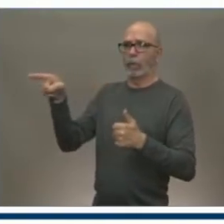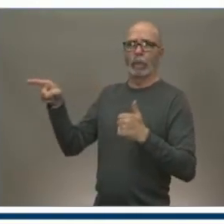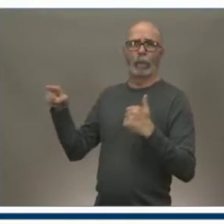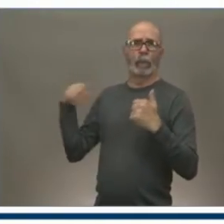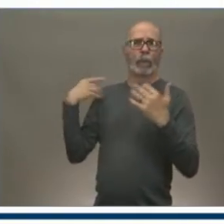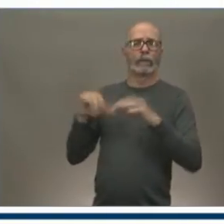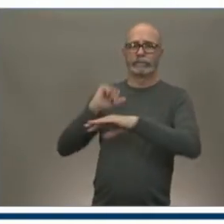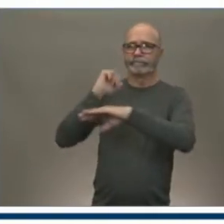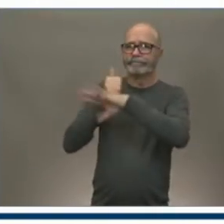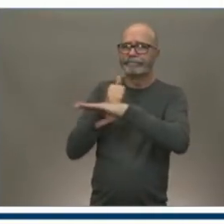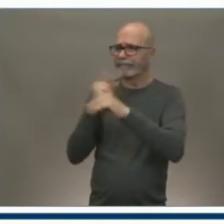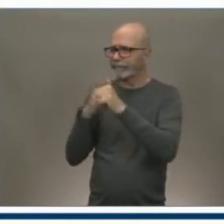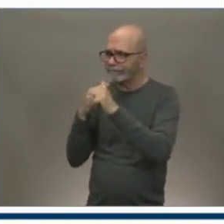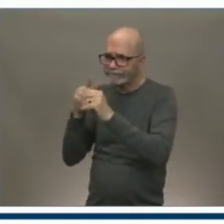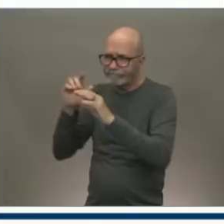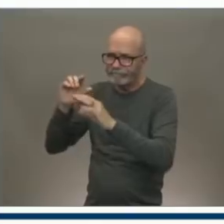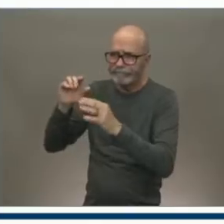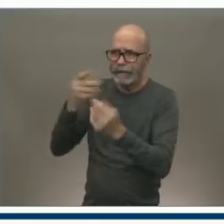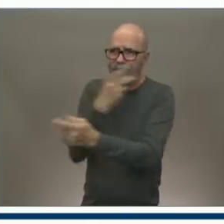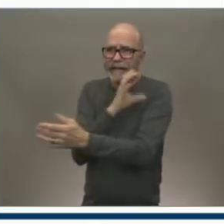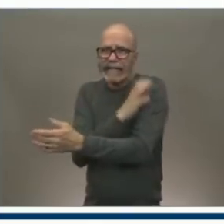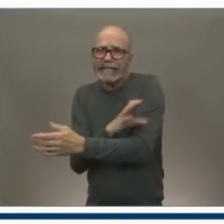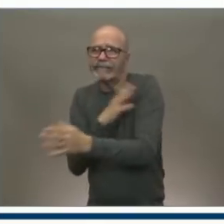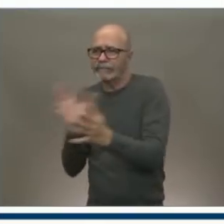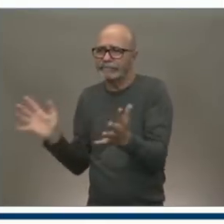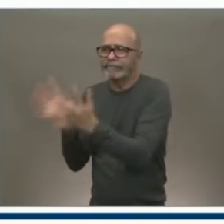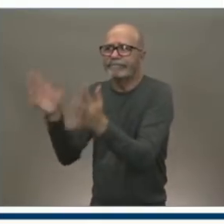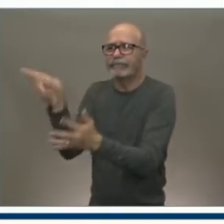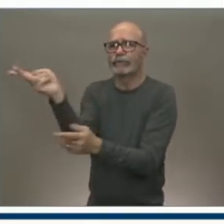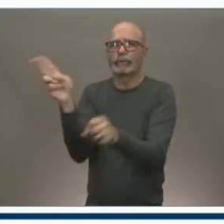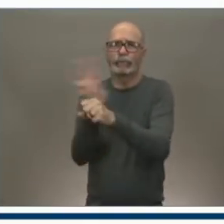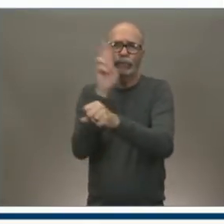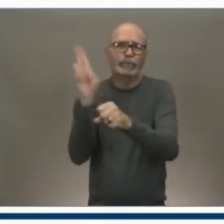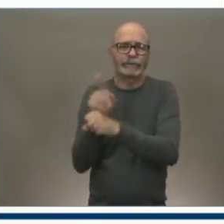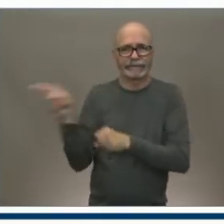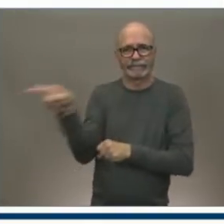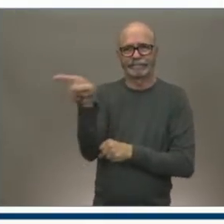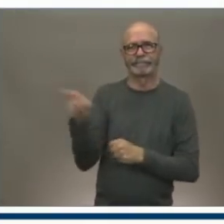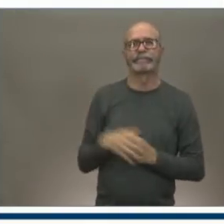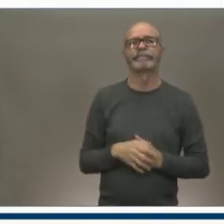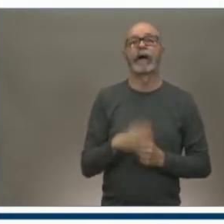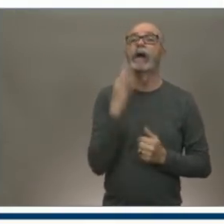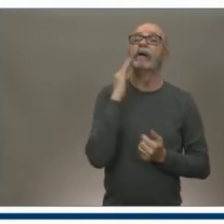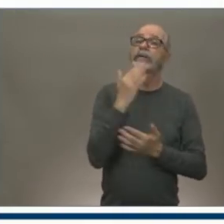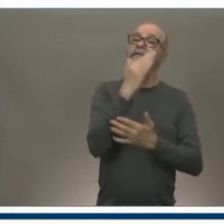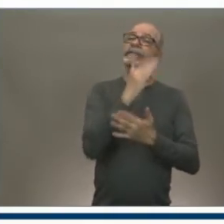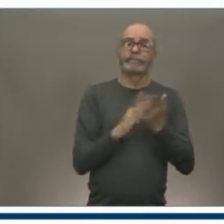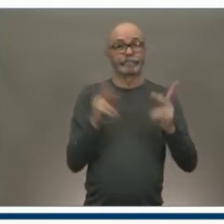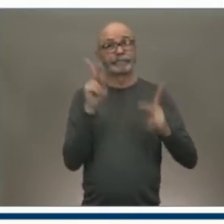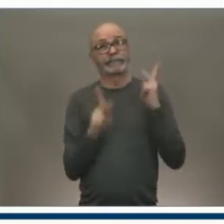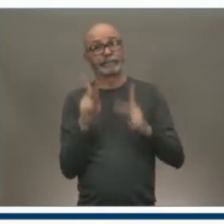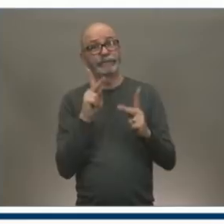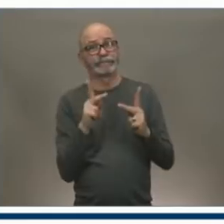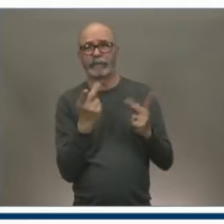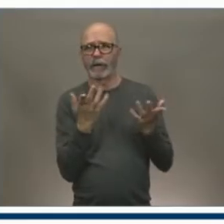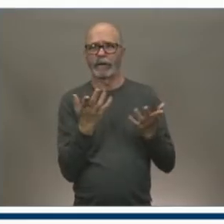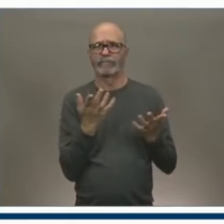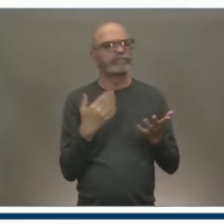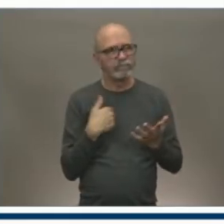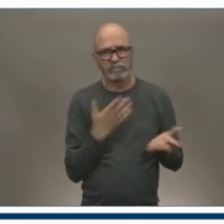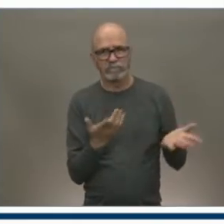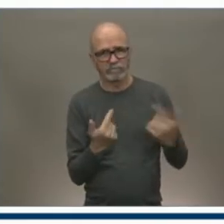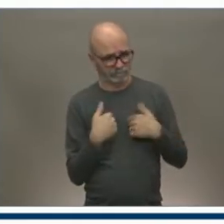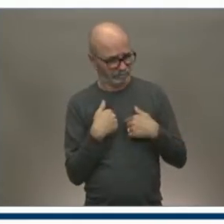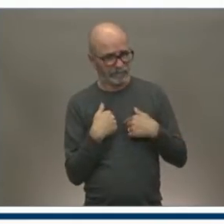clinics. I know there will be some concerns from some occupational groups who are not specifically identified as a priority,